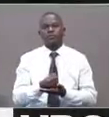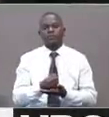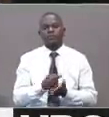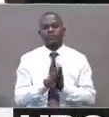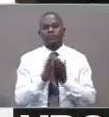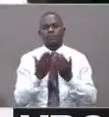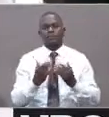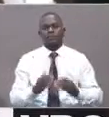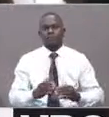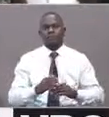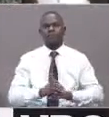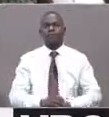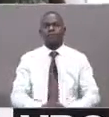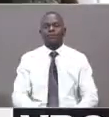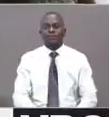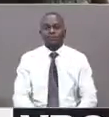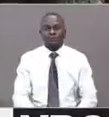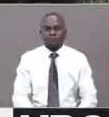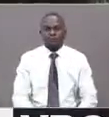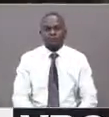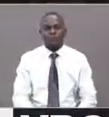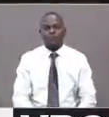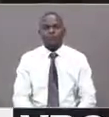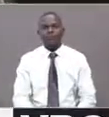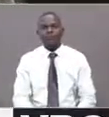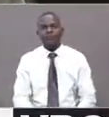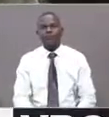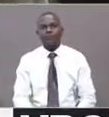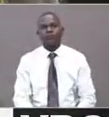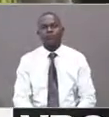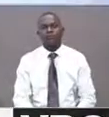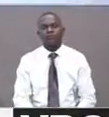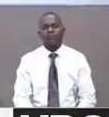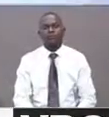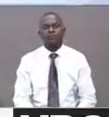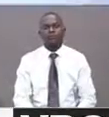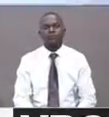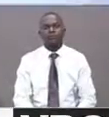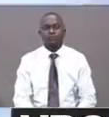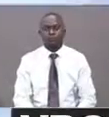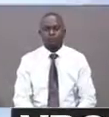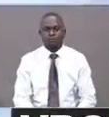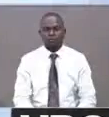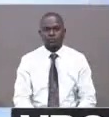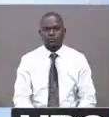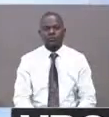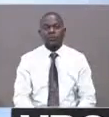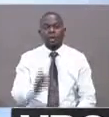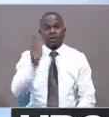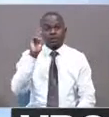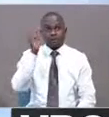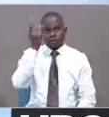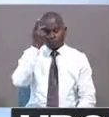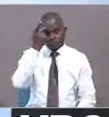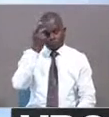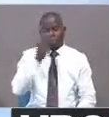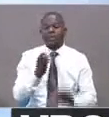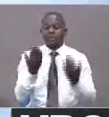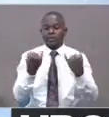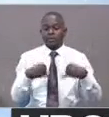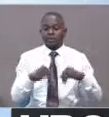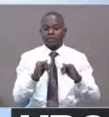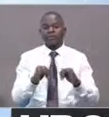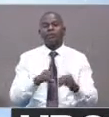Bernard Higa, UBC News. Key policymakers and implementers